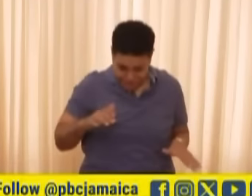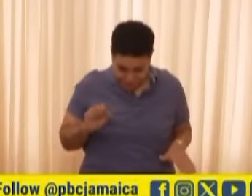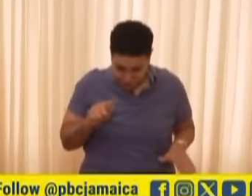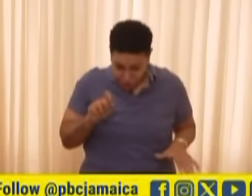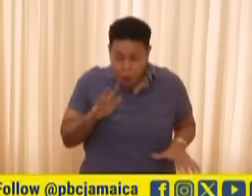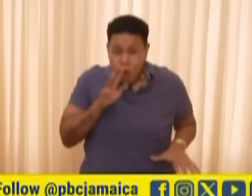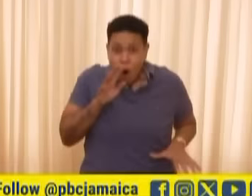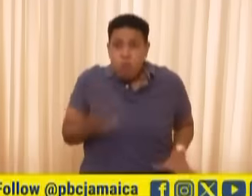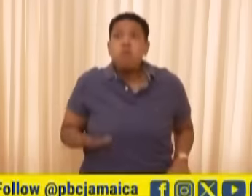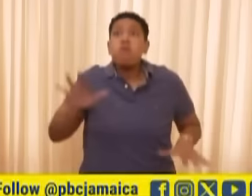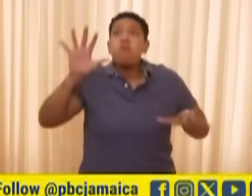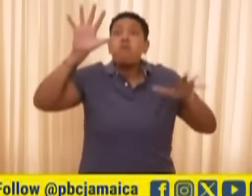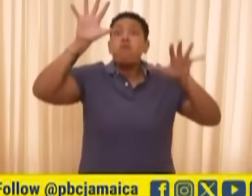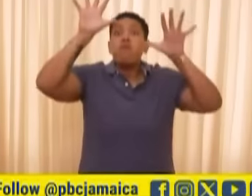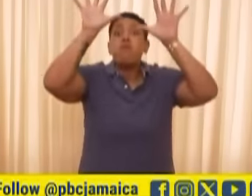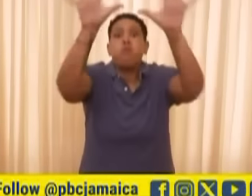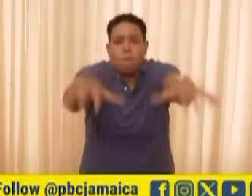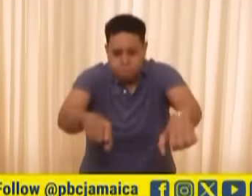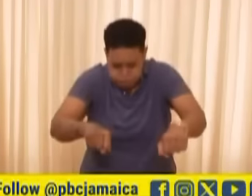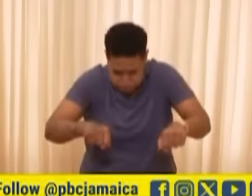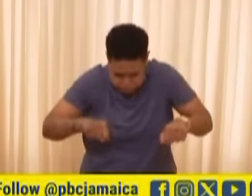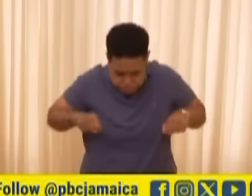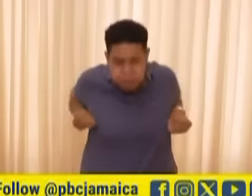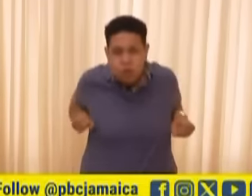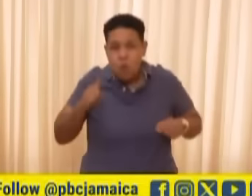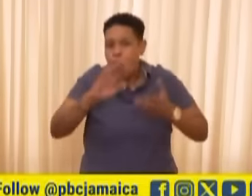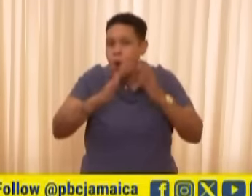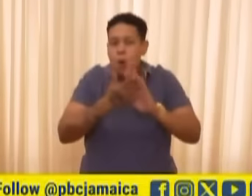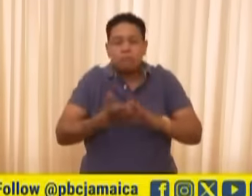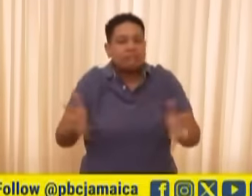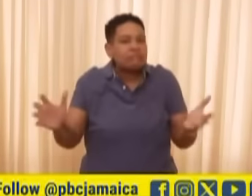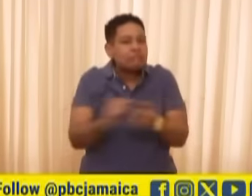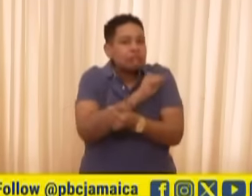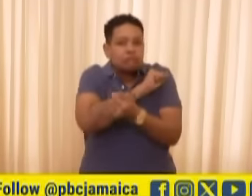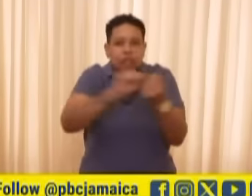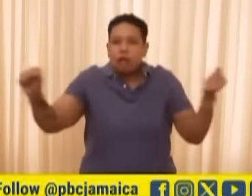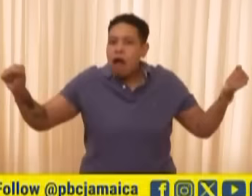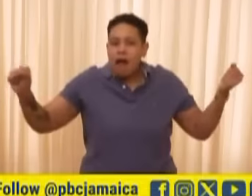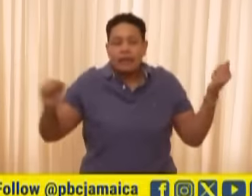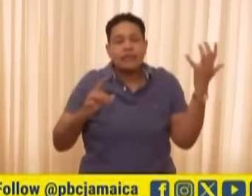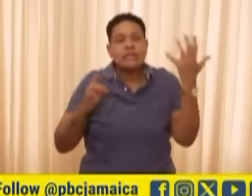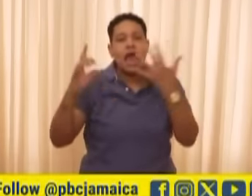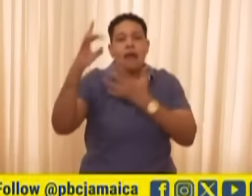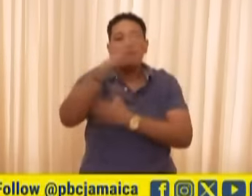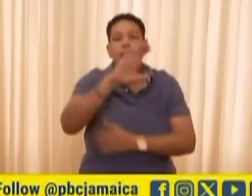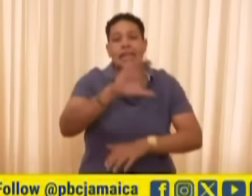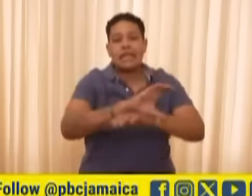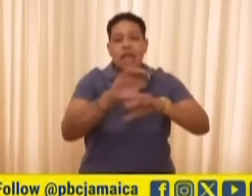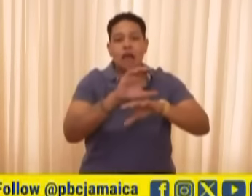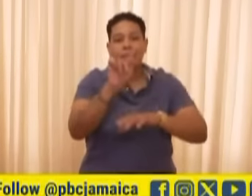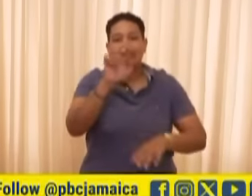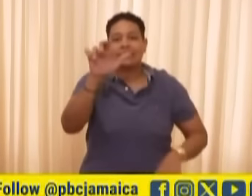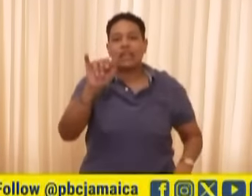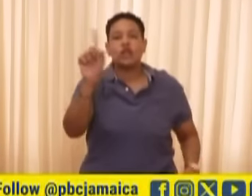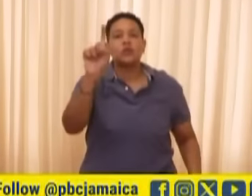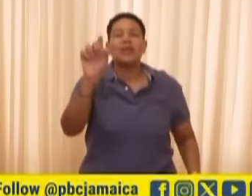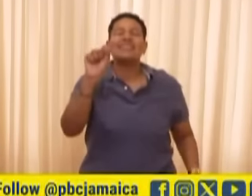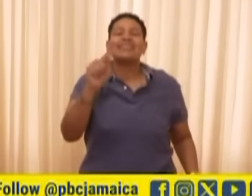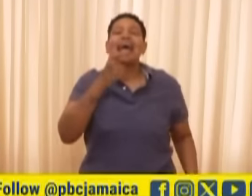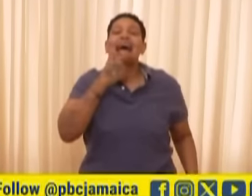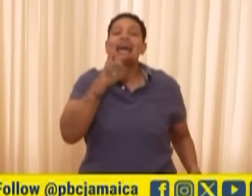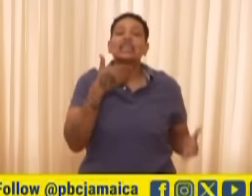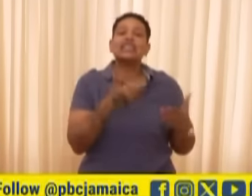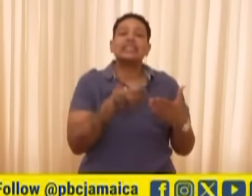completely demolished an entire community, Caribbean Terrace in St. Andrew, near